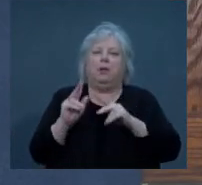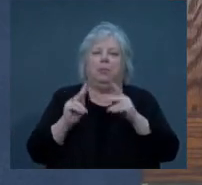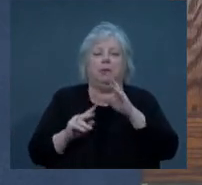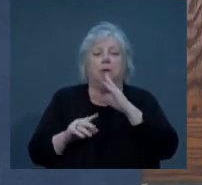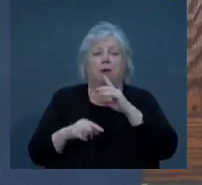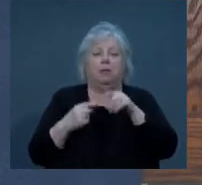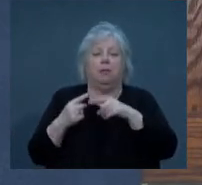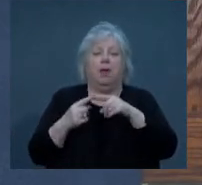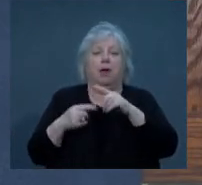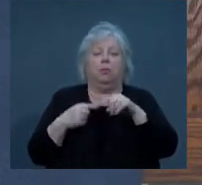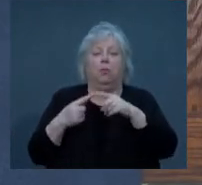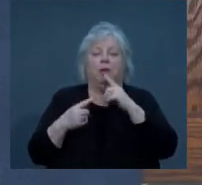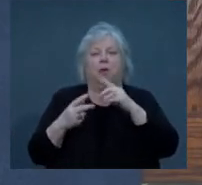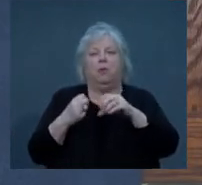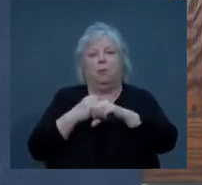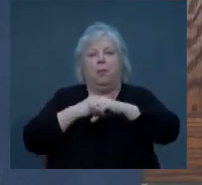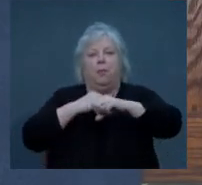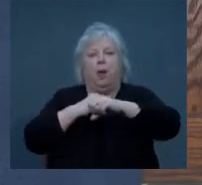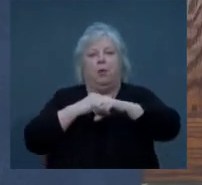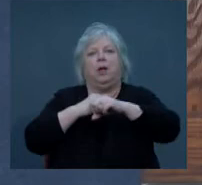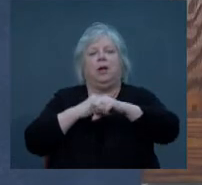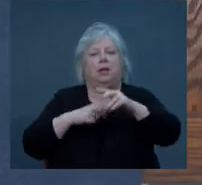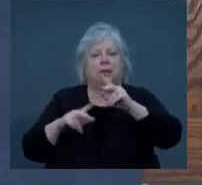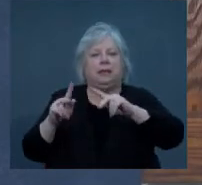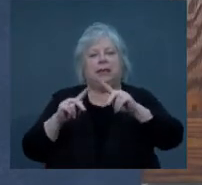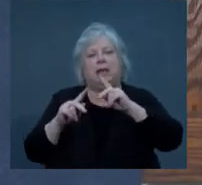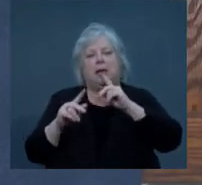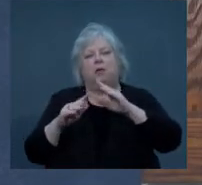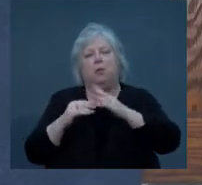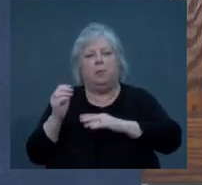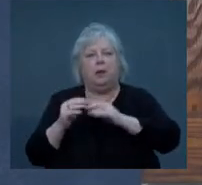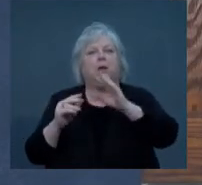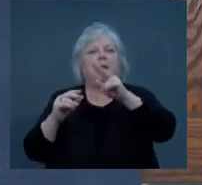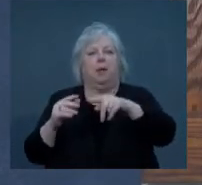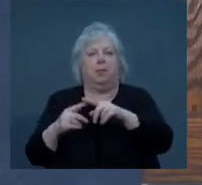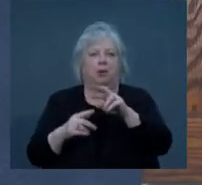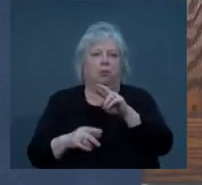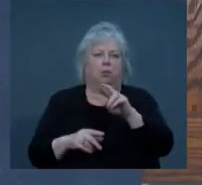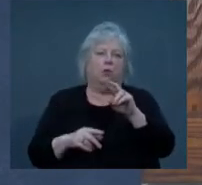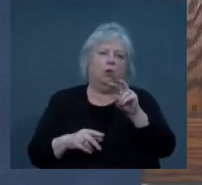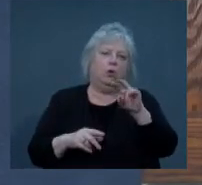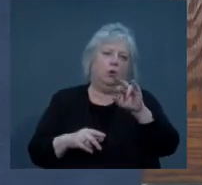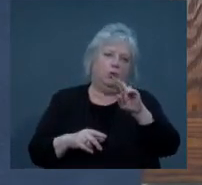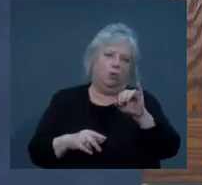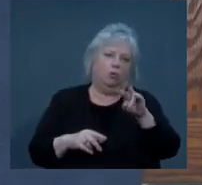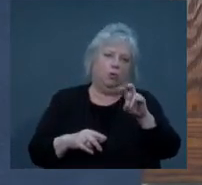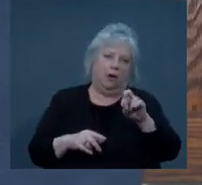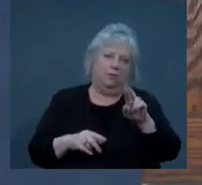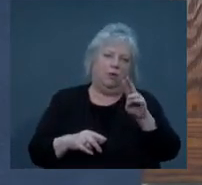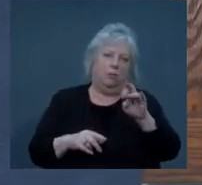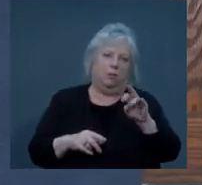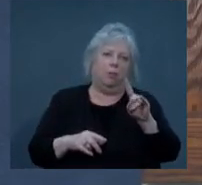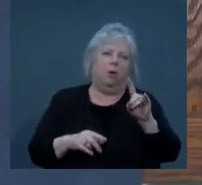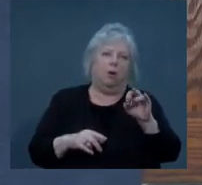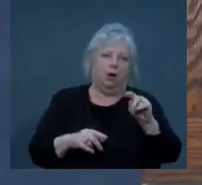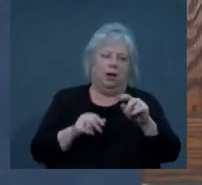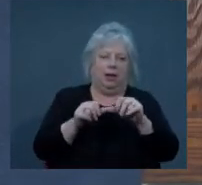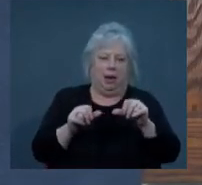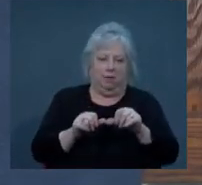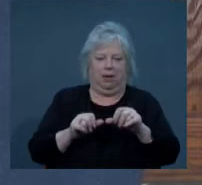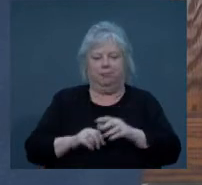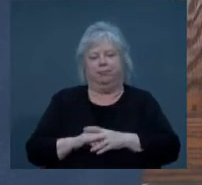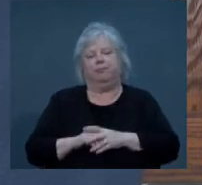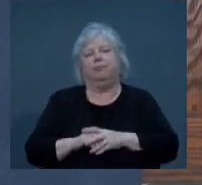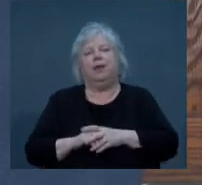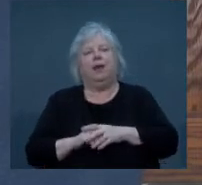selling the city on the River Market area. And I have to say, no matter how they're landscaped,